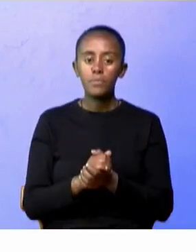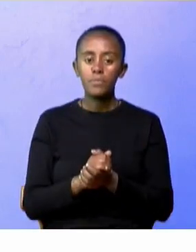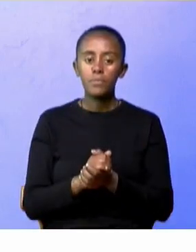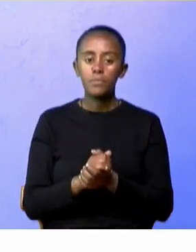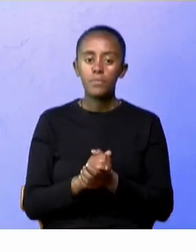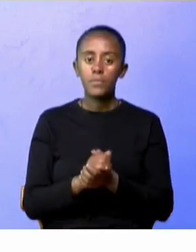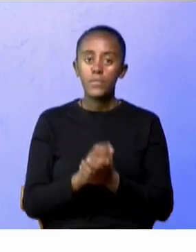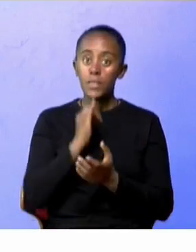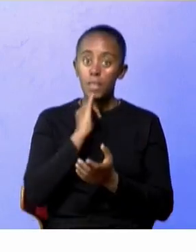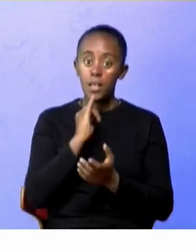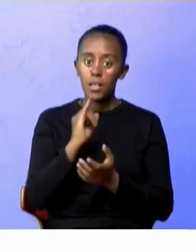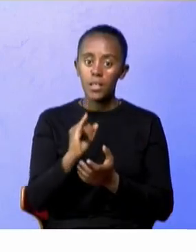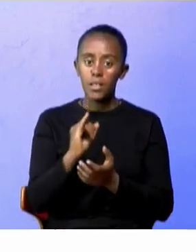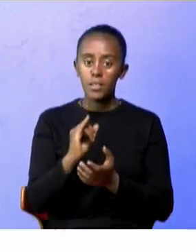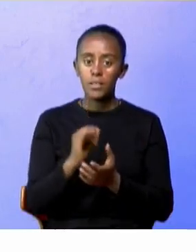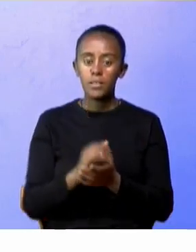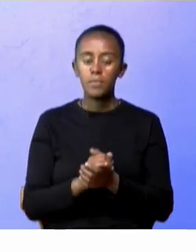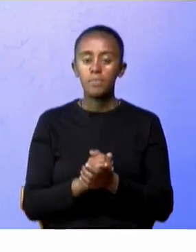is